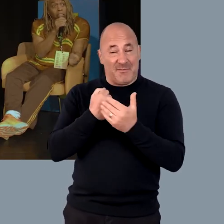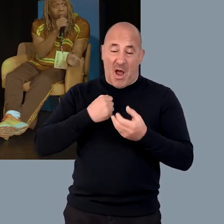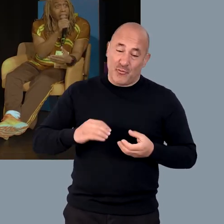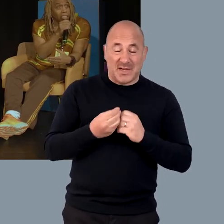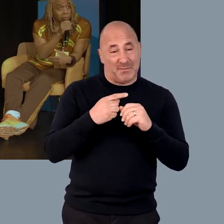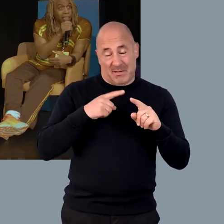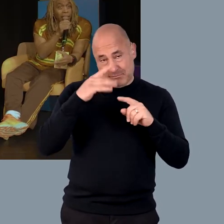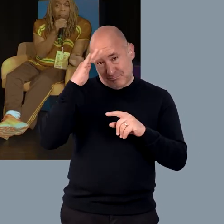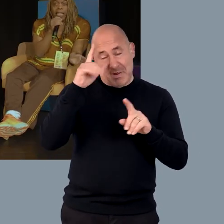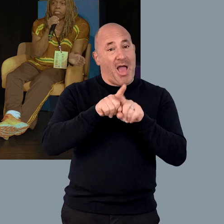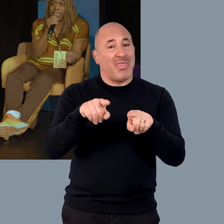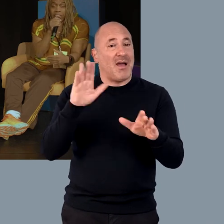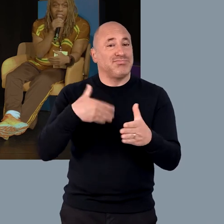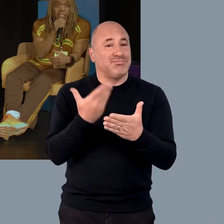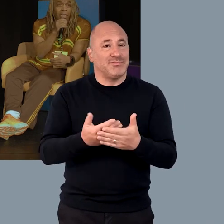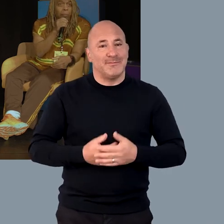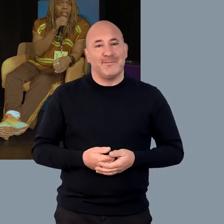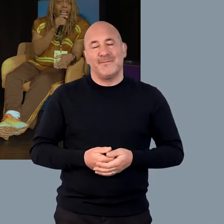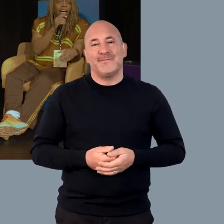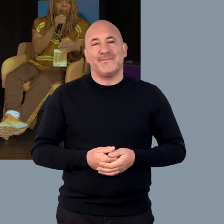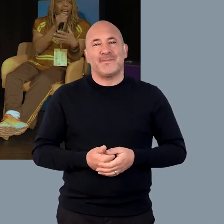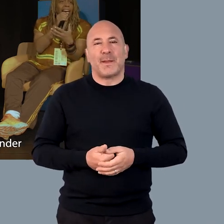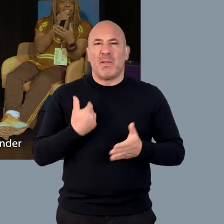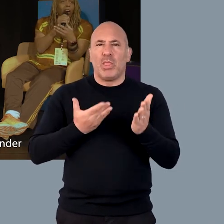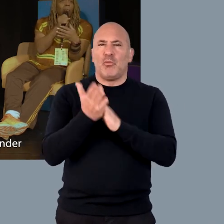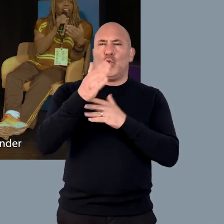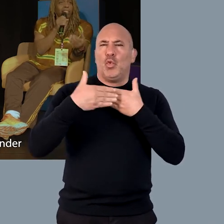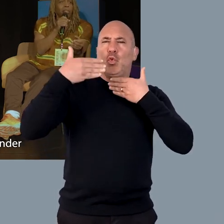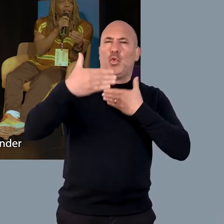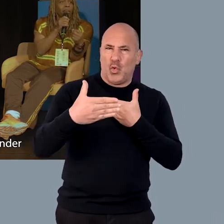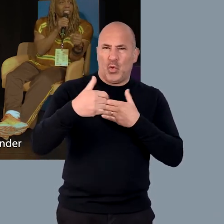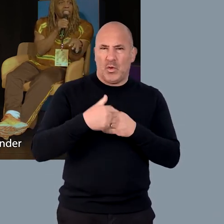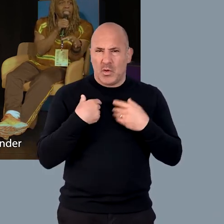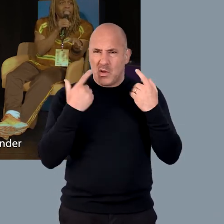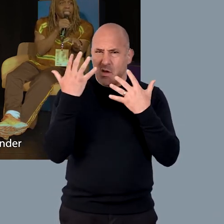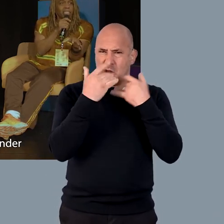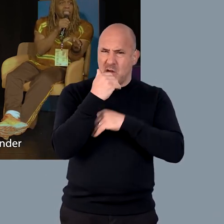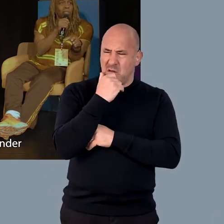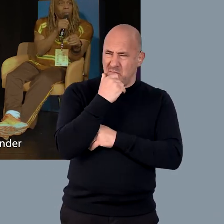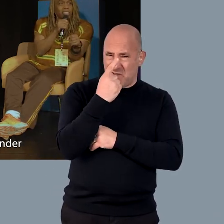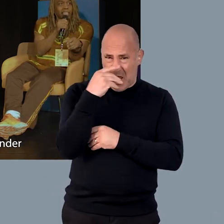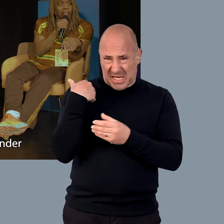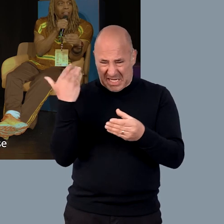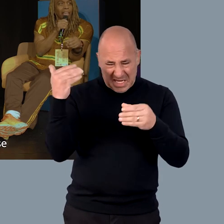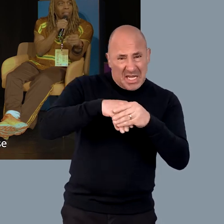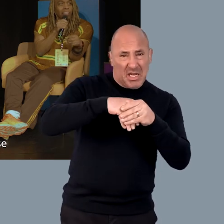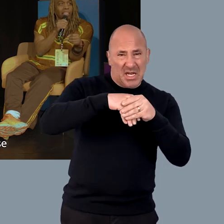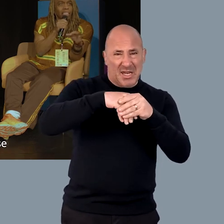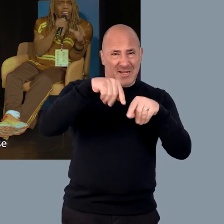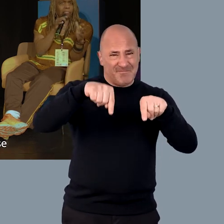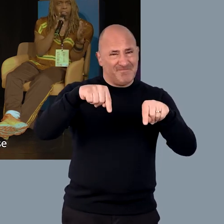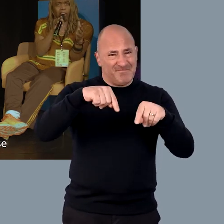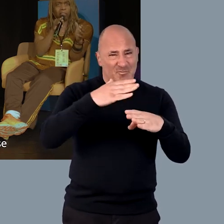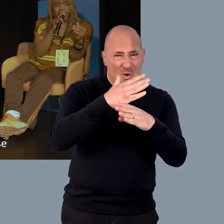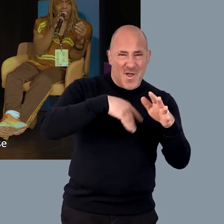whole, uh, career and my creativity. Um, I had a whole period where I started to wonder if I was